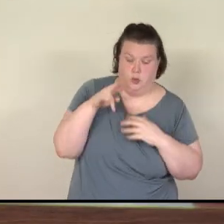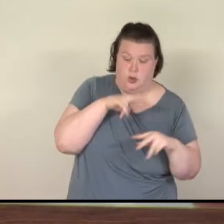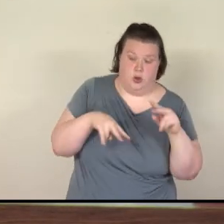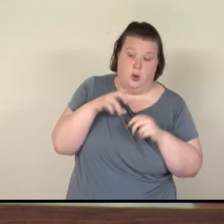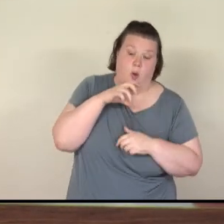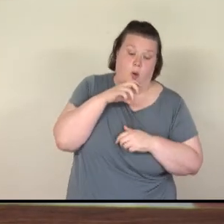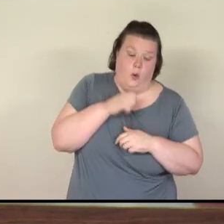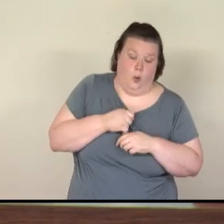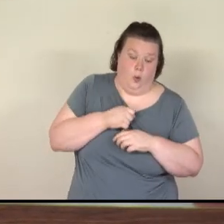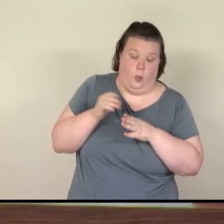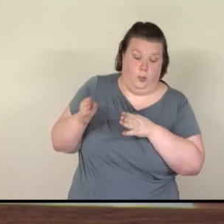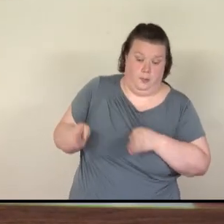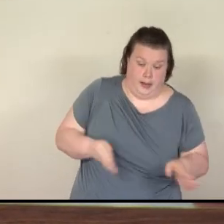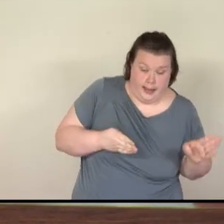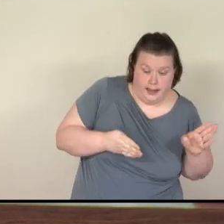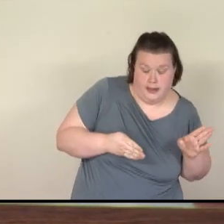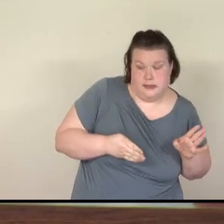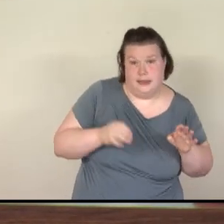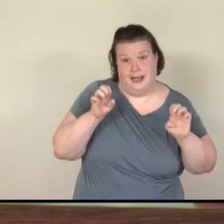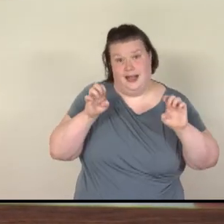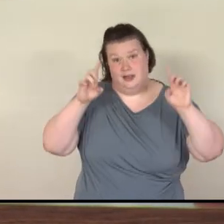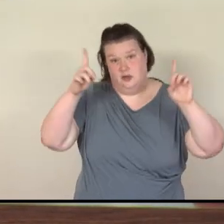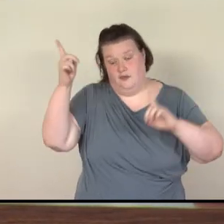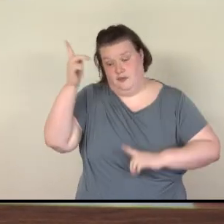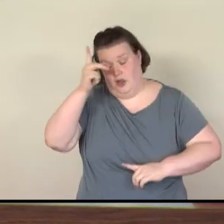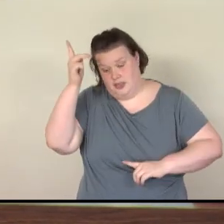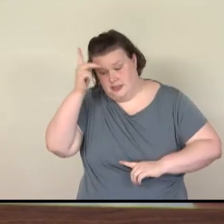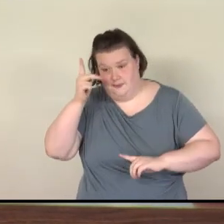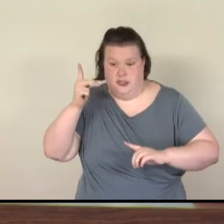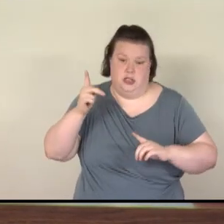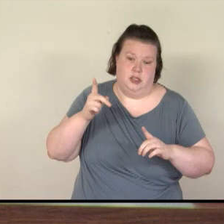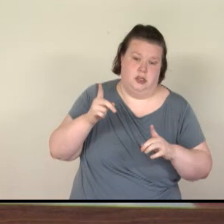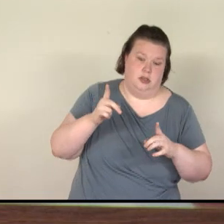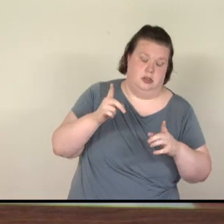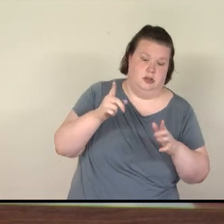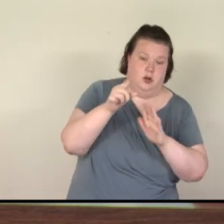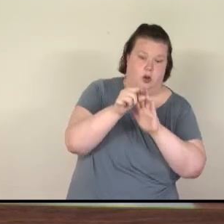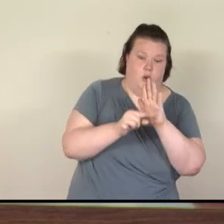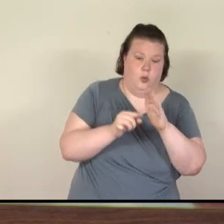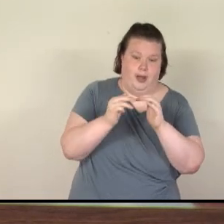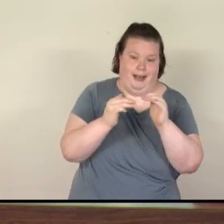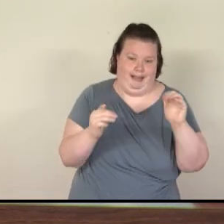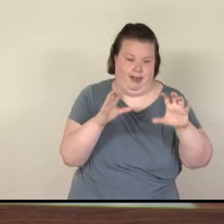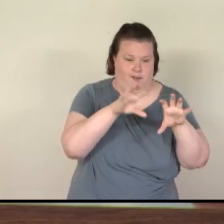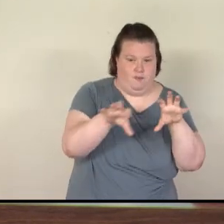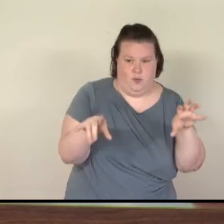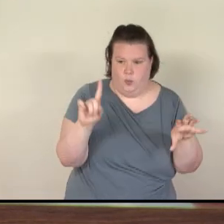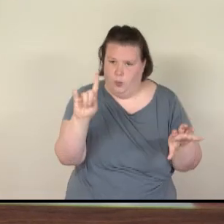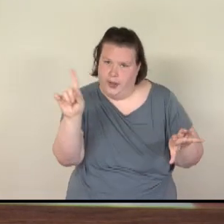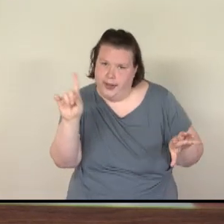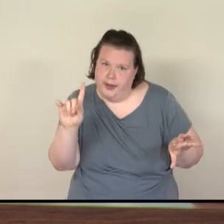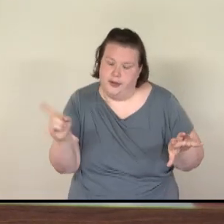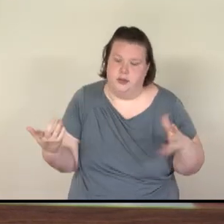where the grade levels are located, what kind of spaces we need, gone through that programming